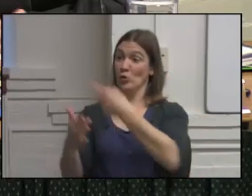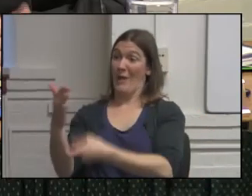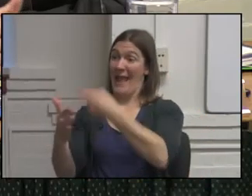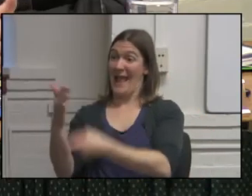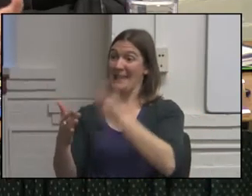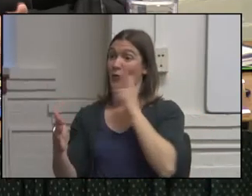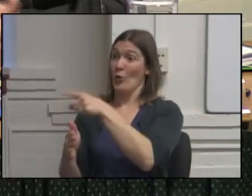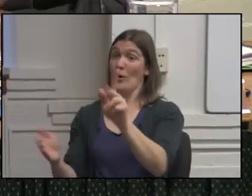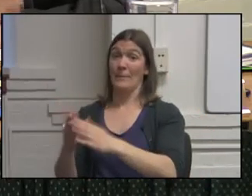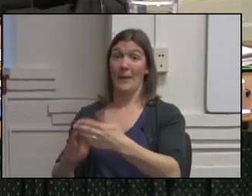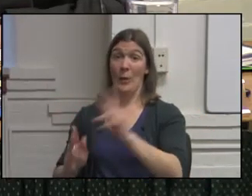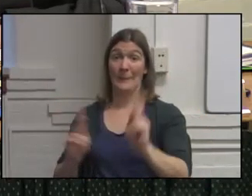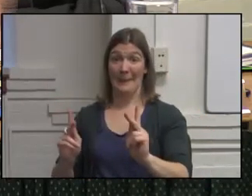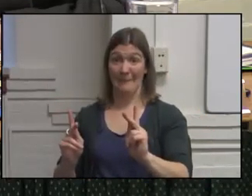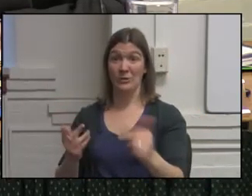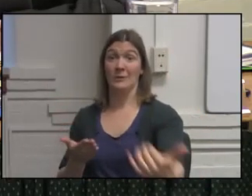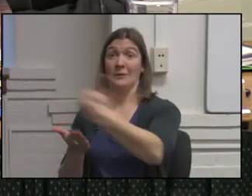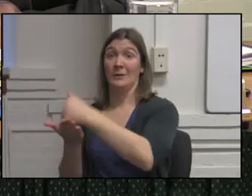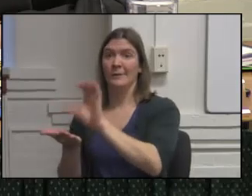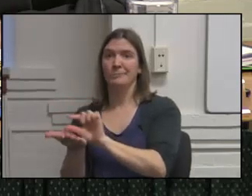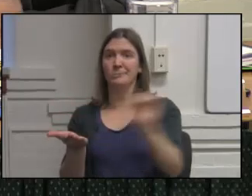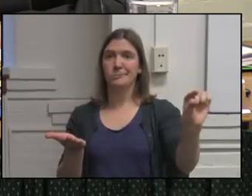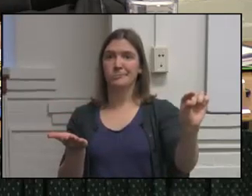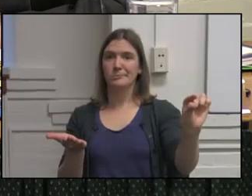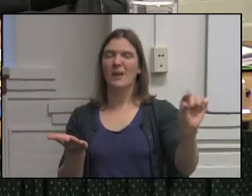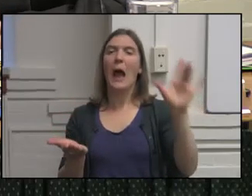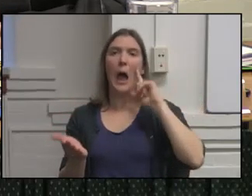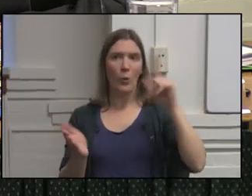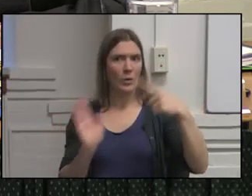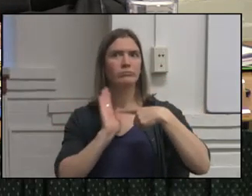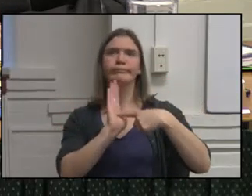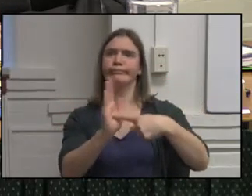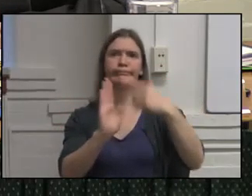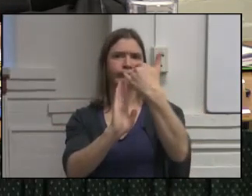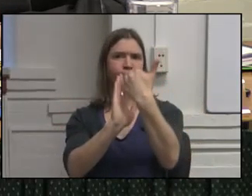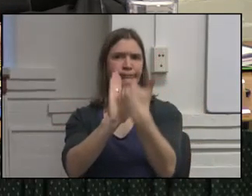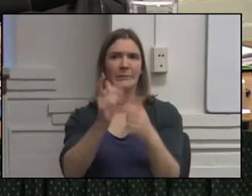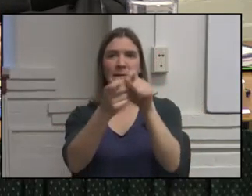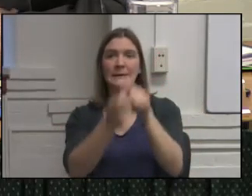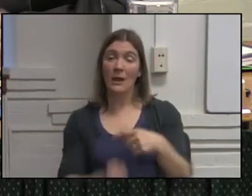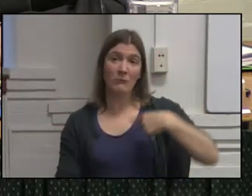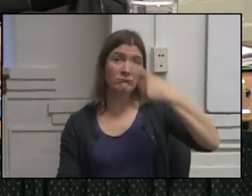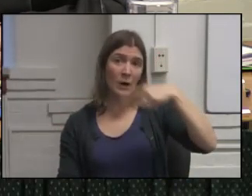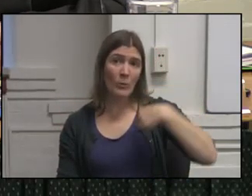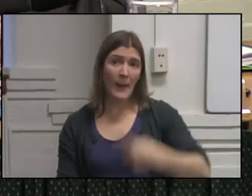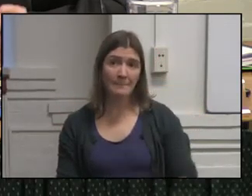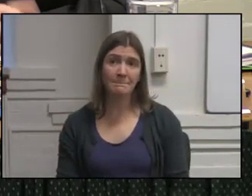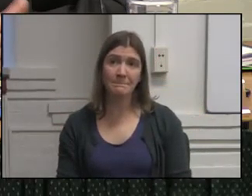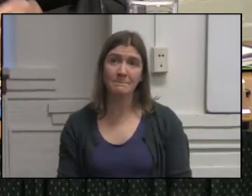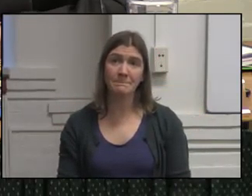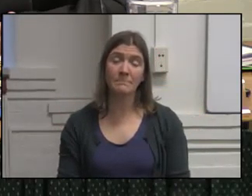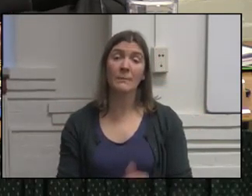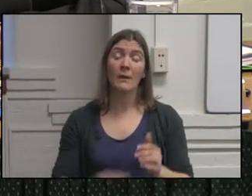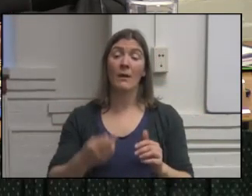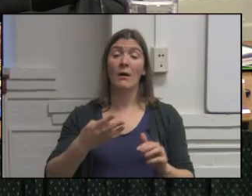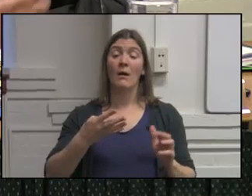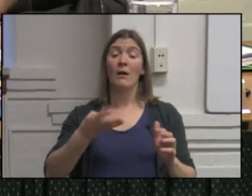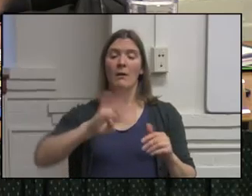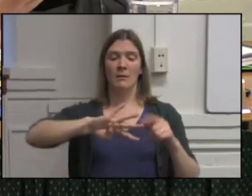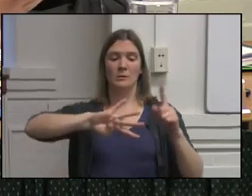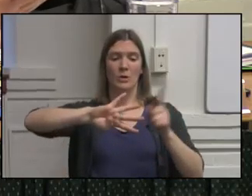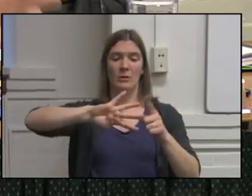So we can provide detailed information about that when we present the budget information coming up. As far as opportunities